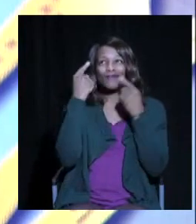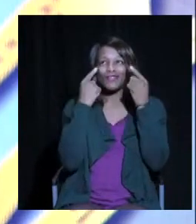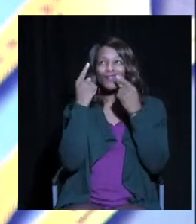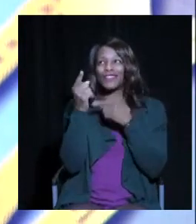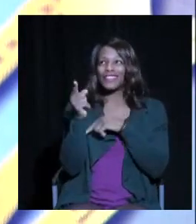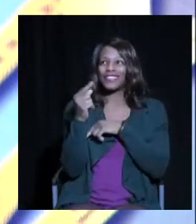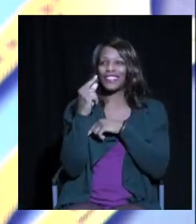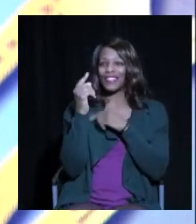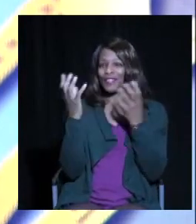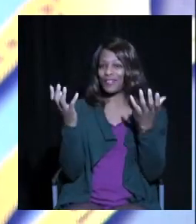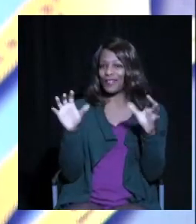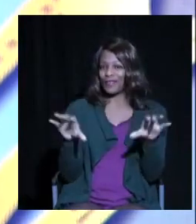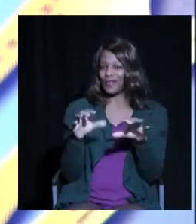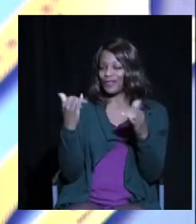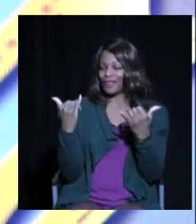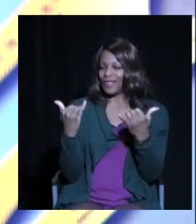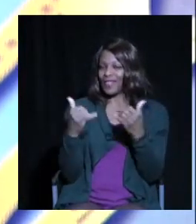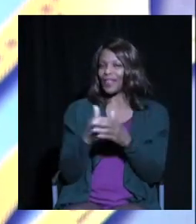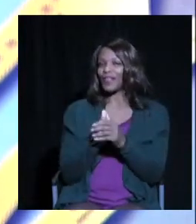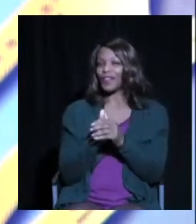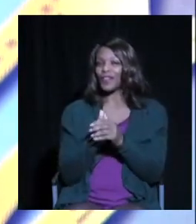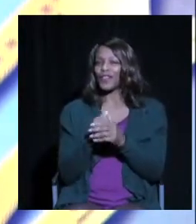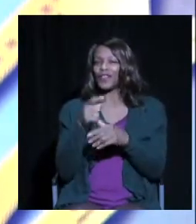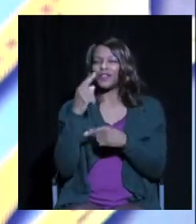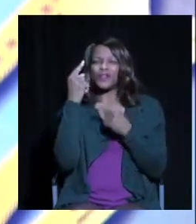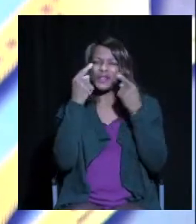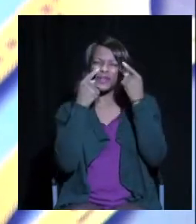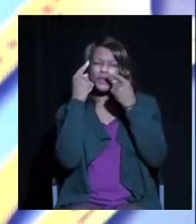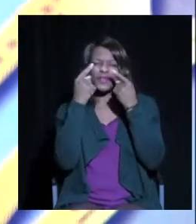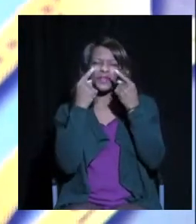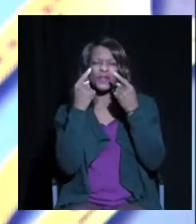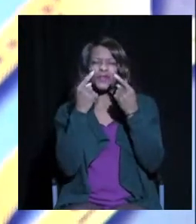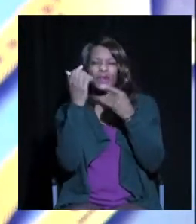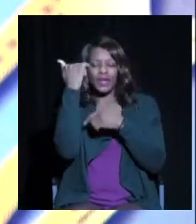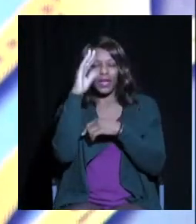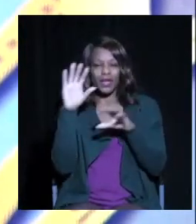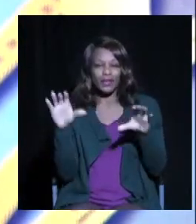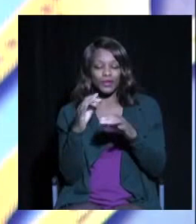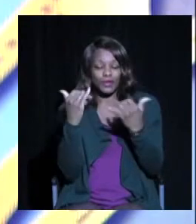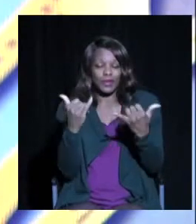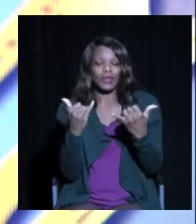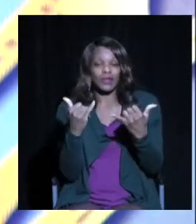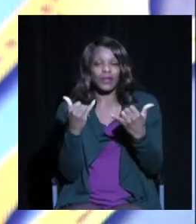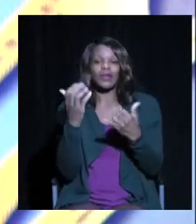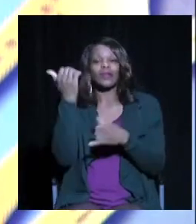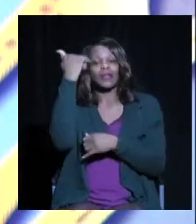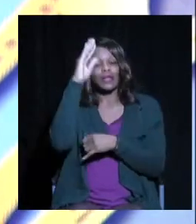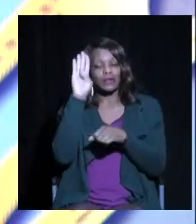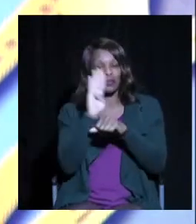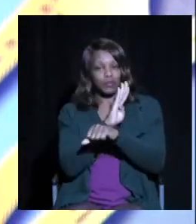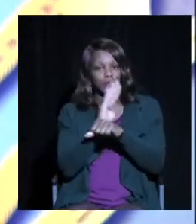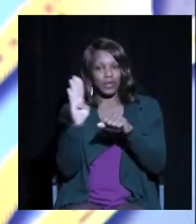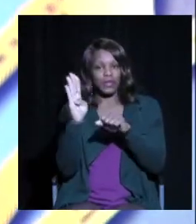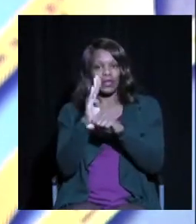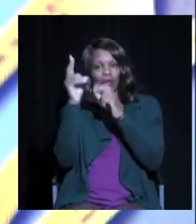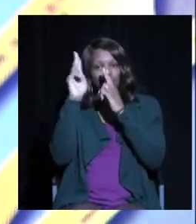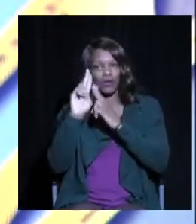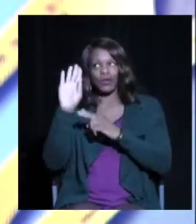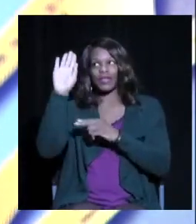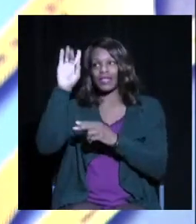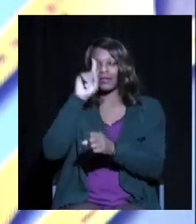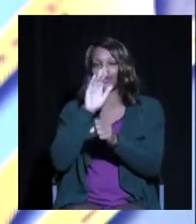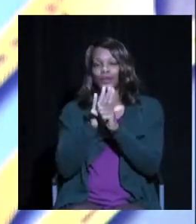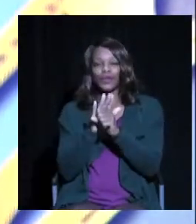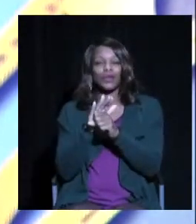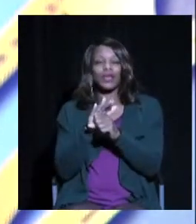now. Well, if we are ever wondering what God is doing at the moment, I want you to know that God is busy keeping his promises. We